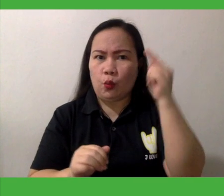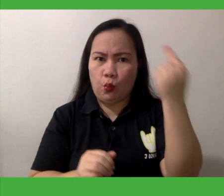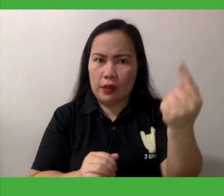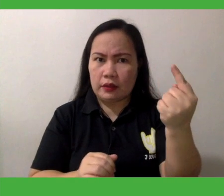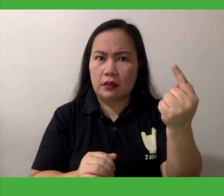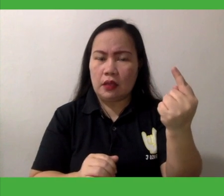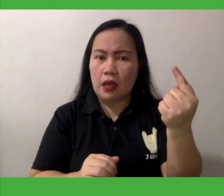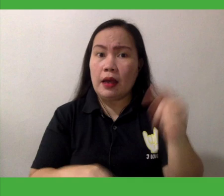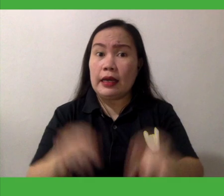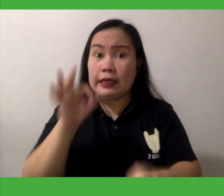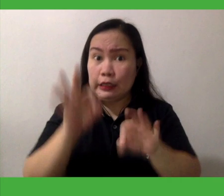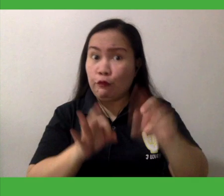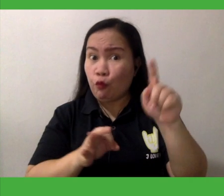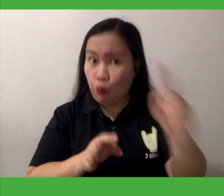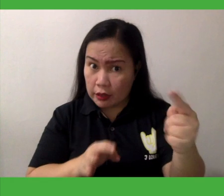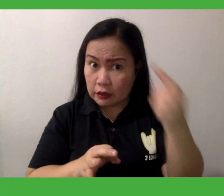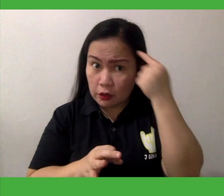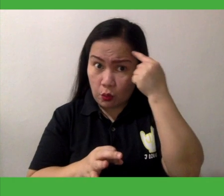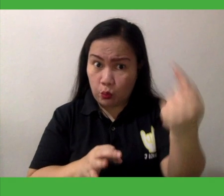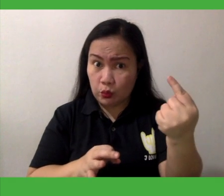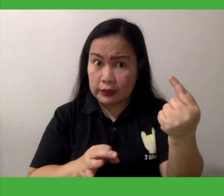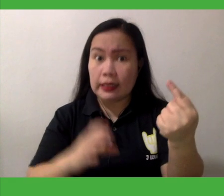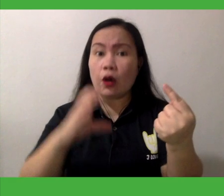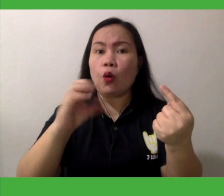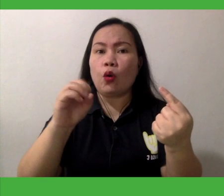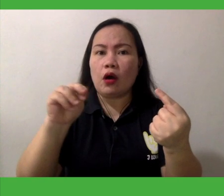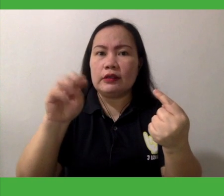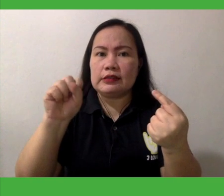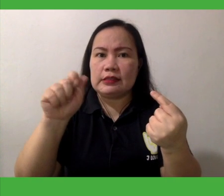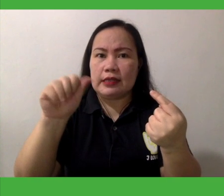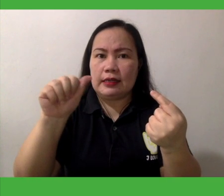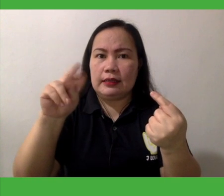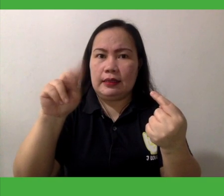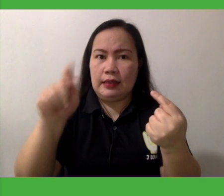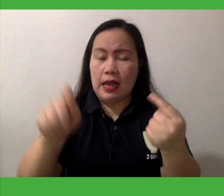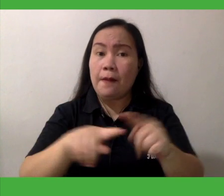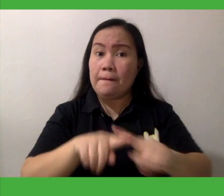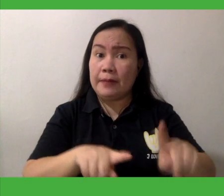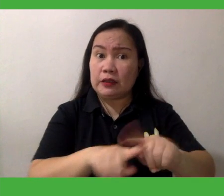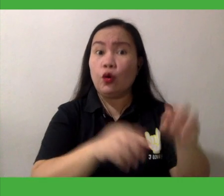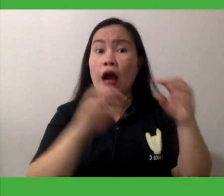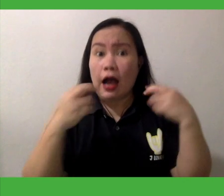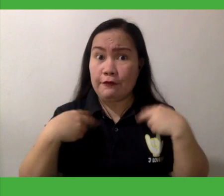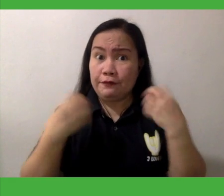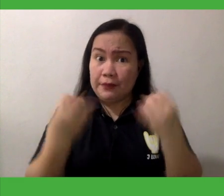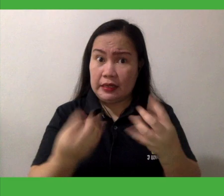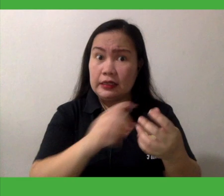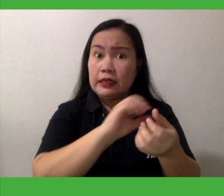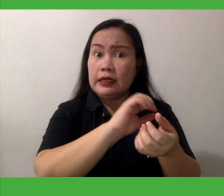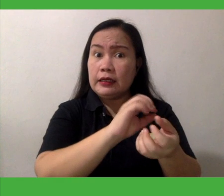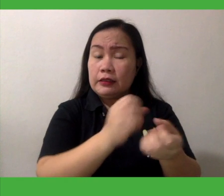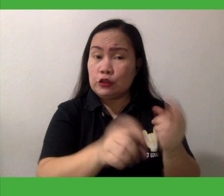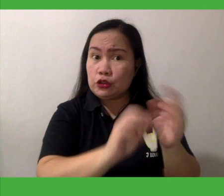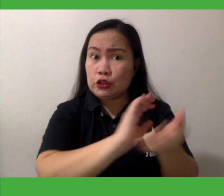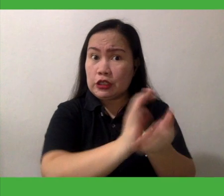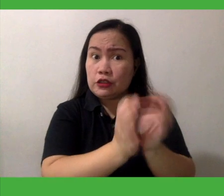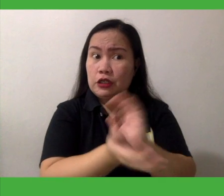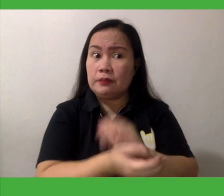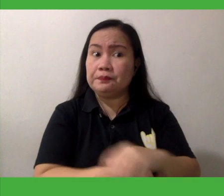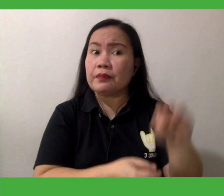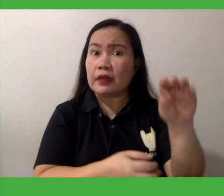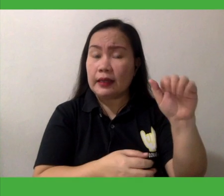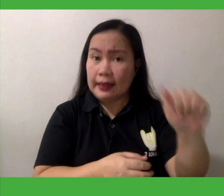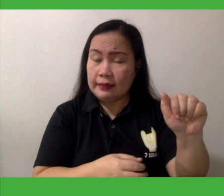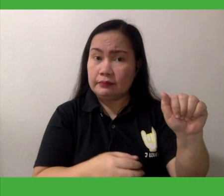isa. Hindi siya, pag isa lang siya, ibig sabihin constant yun. Okay? So, A is the age of a teenager. So, ano-ano ba?